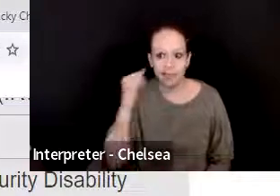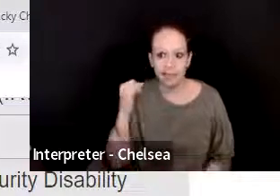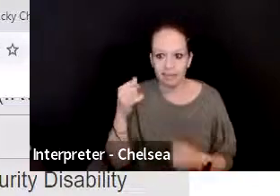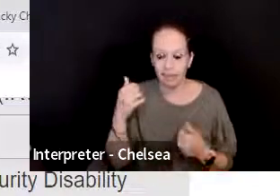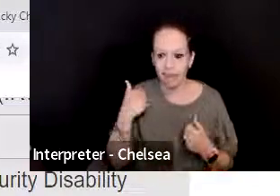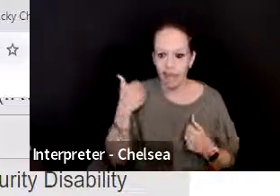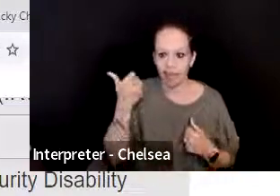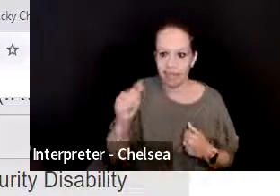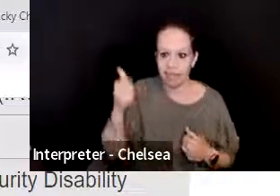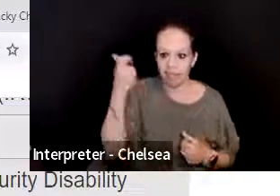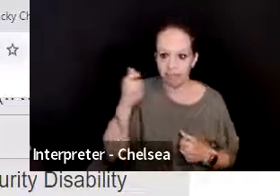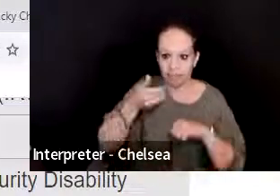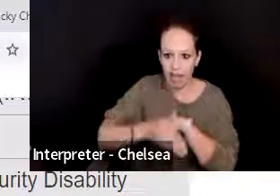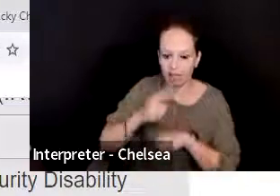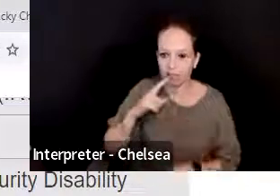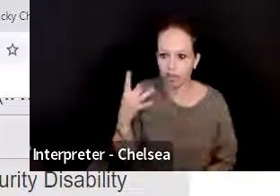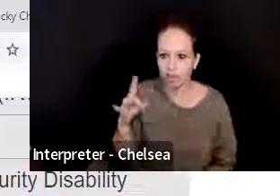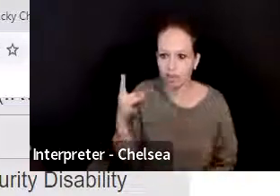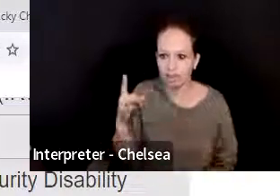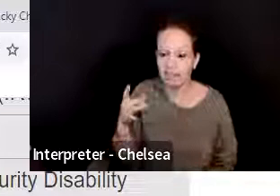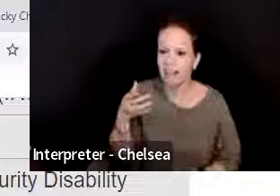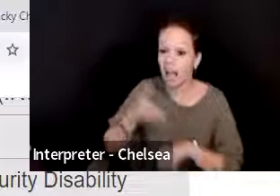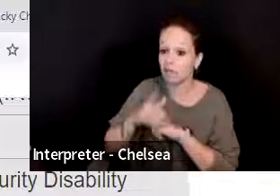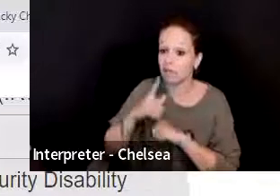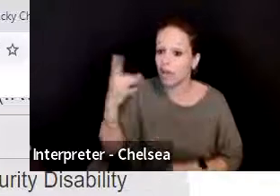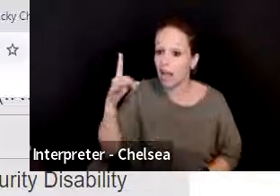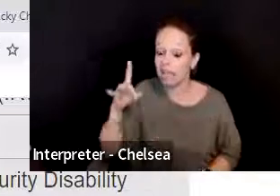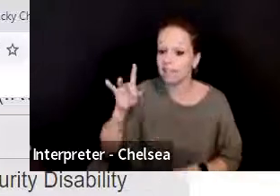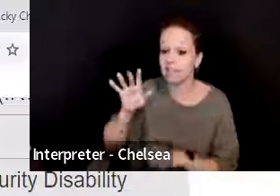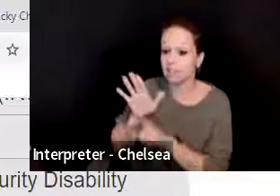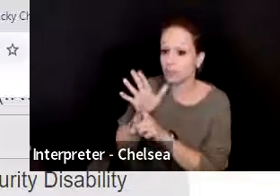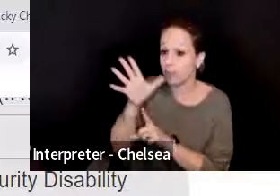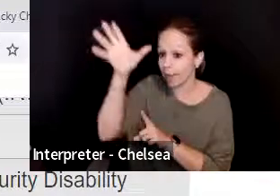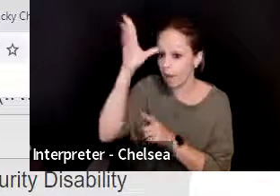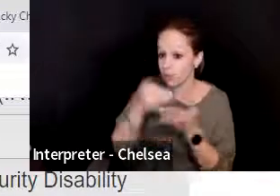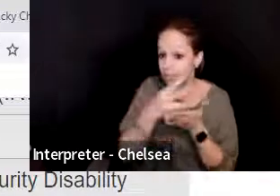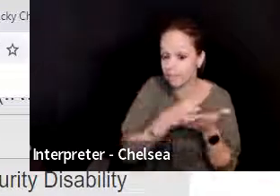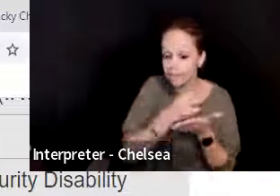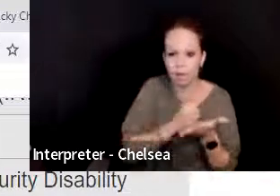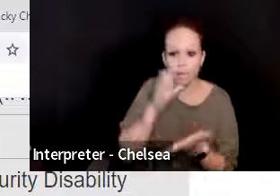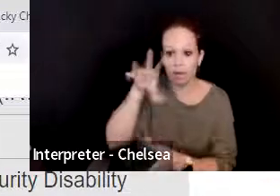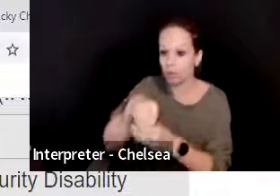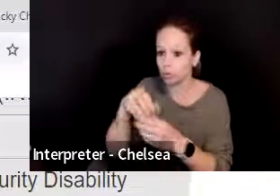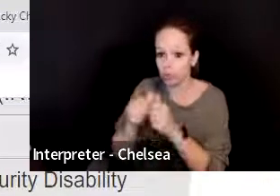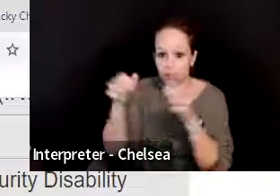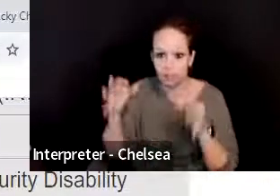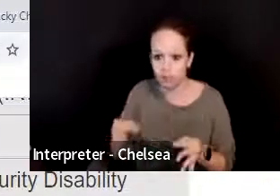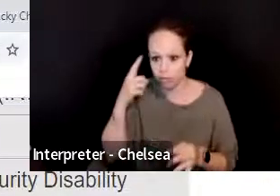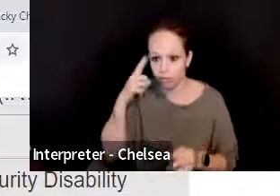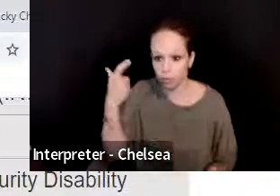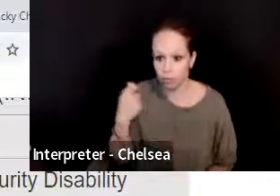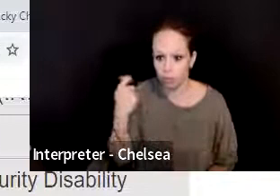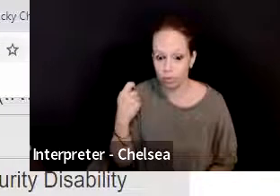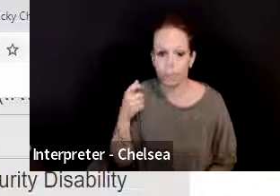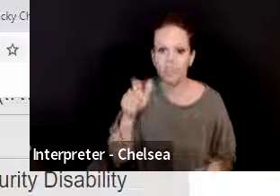18, because at the age of 18, their parents' income no longer counts. So as the article states, some